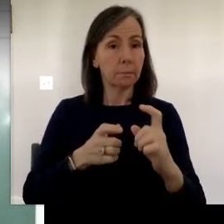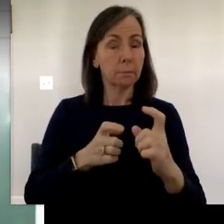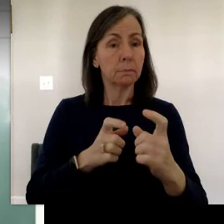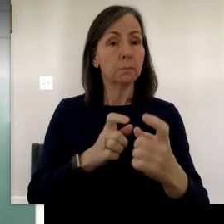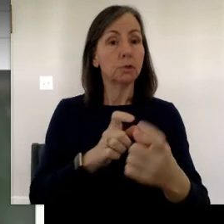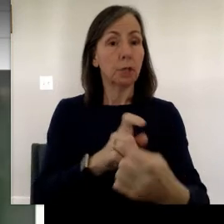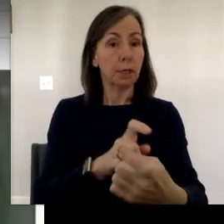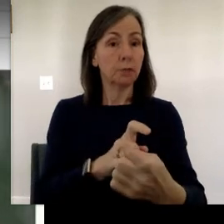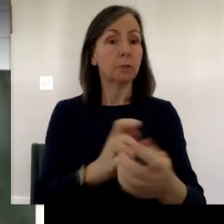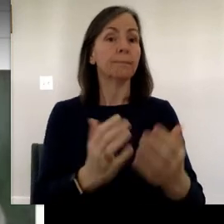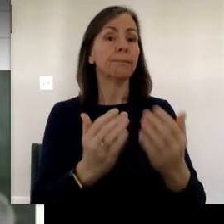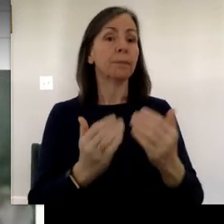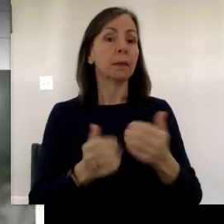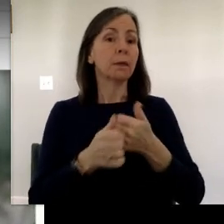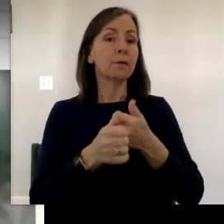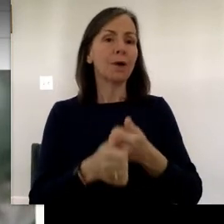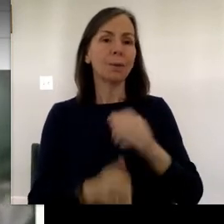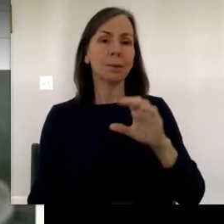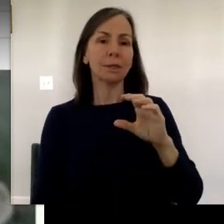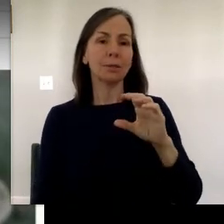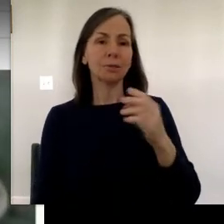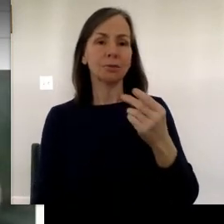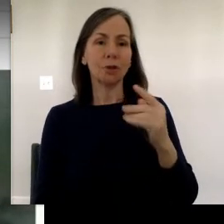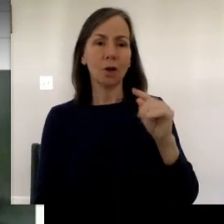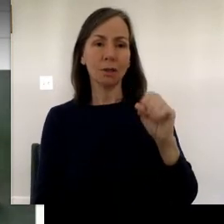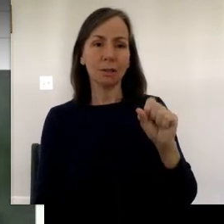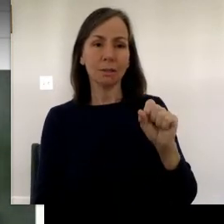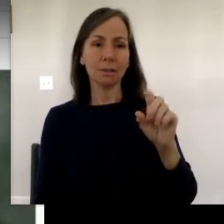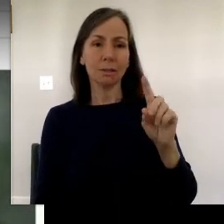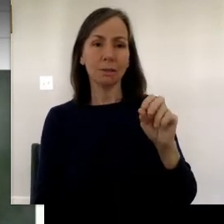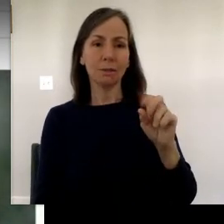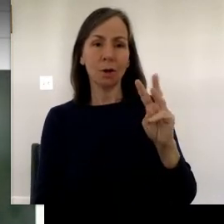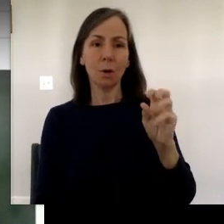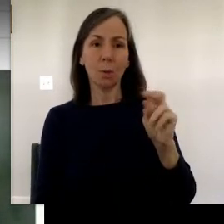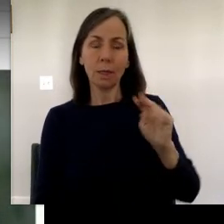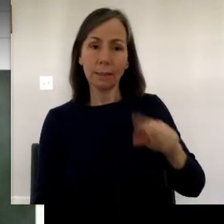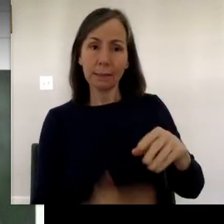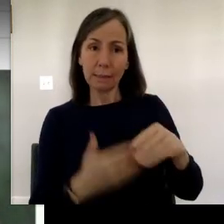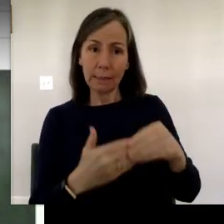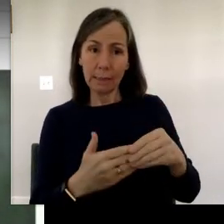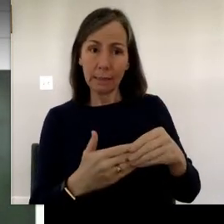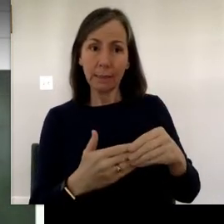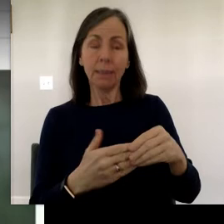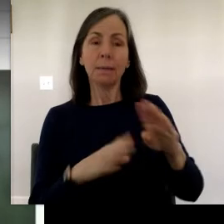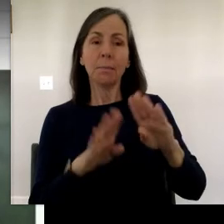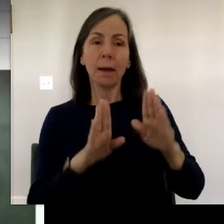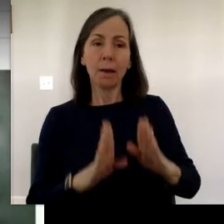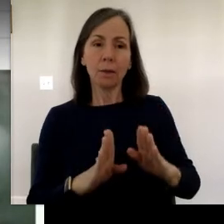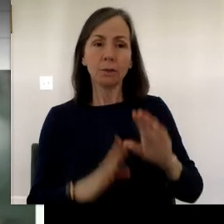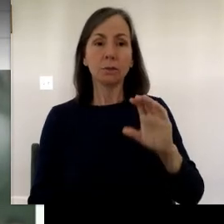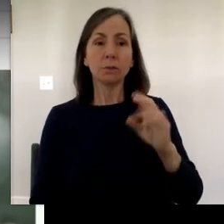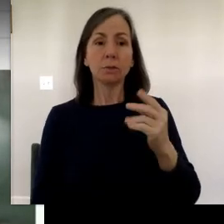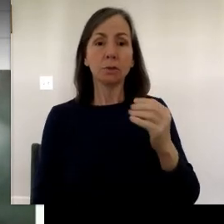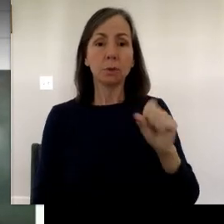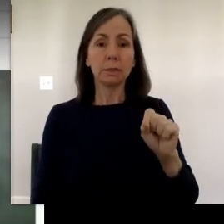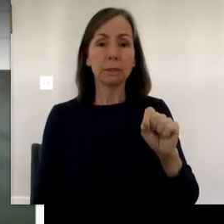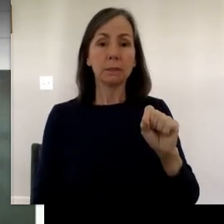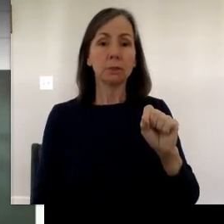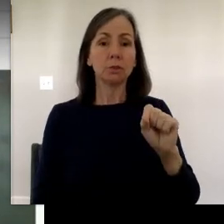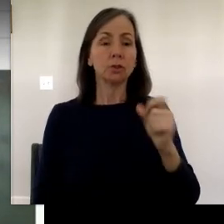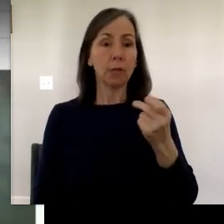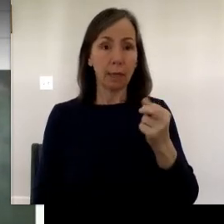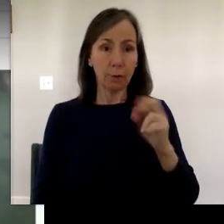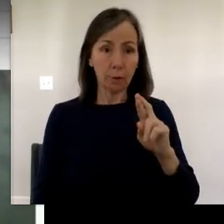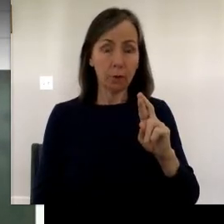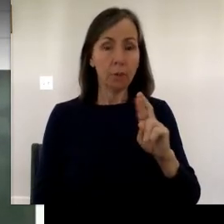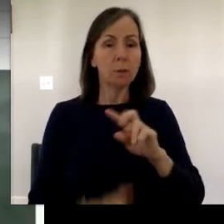Following Charles Darwin's lead, biologist Chris Schneider and his colleagues traveled to Ecuador to study the